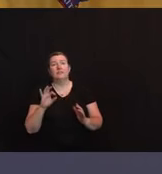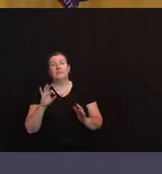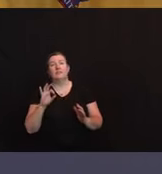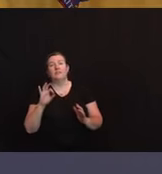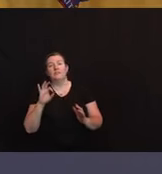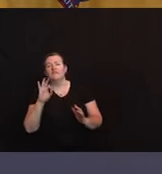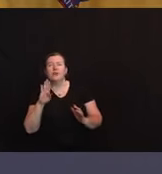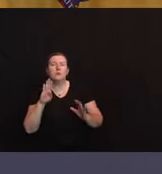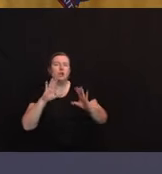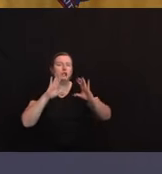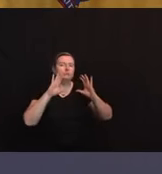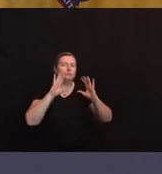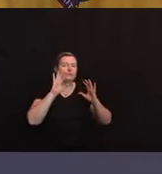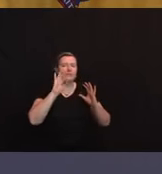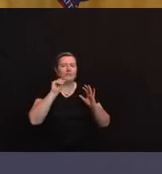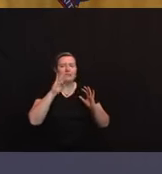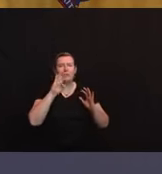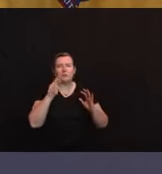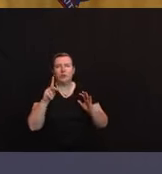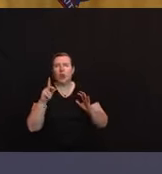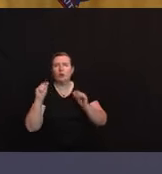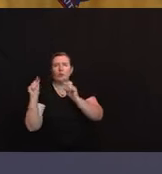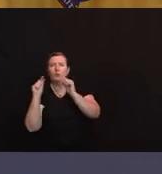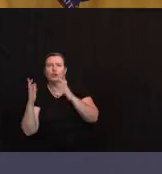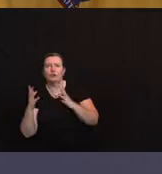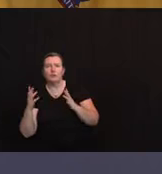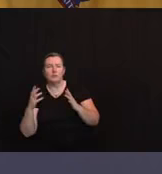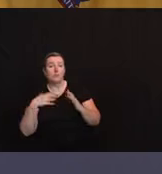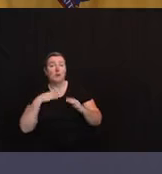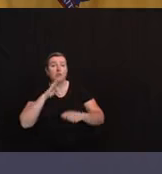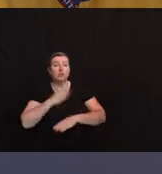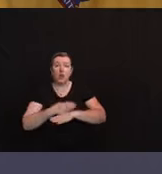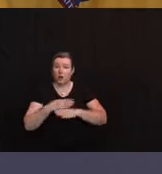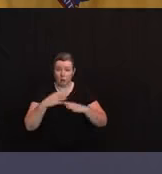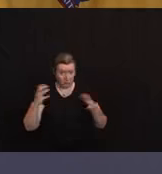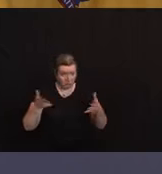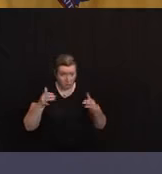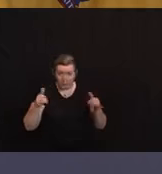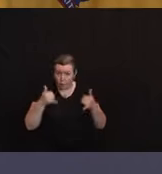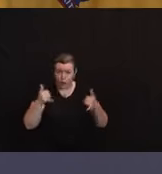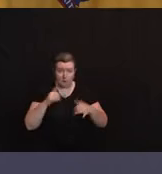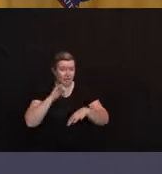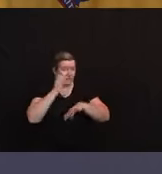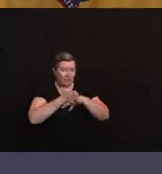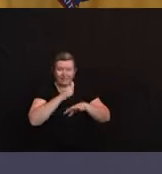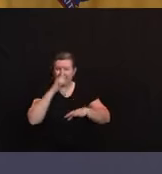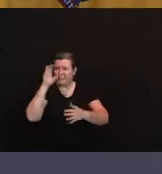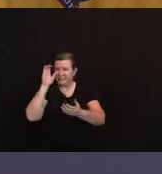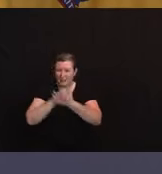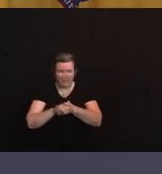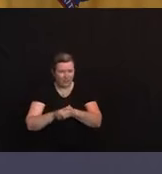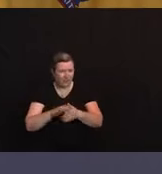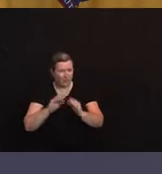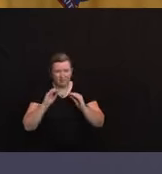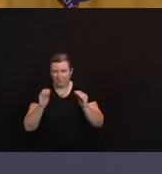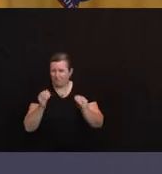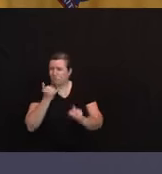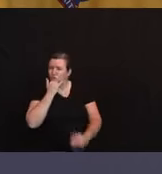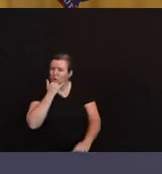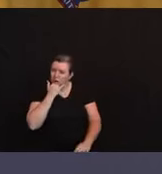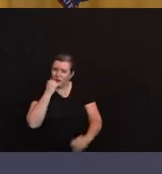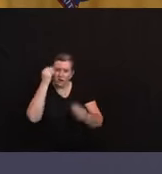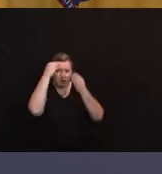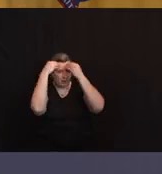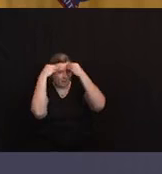daughter, who did not have a bachelorette party, is not engaged, and is not getting married this weekend, just for the record, to all of